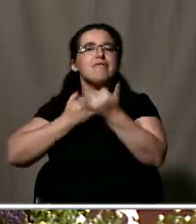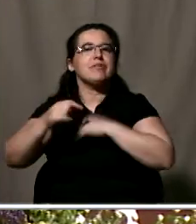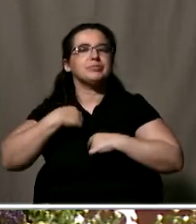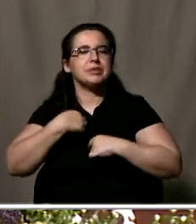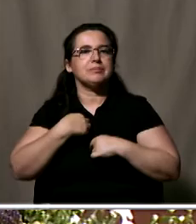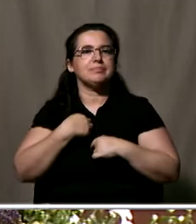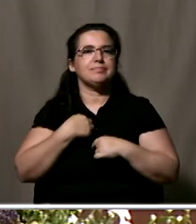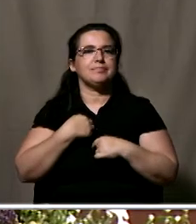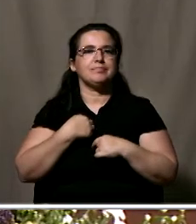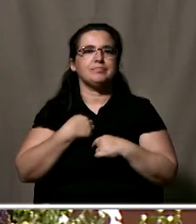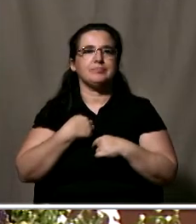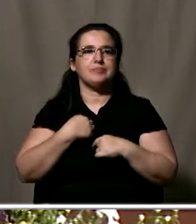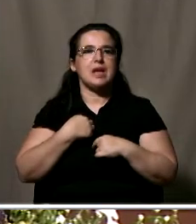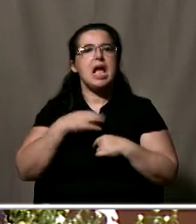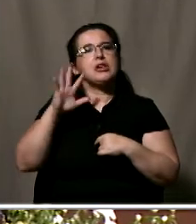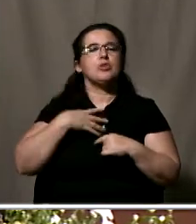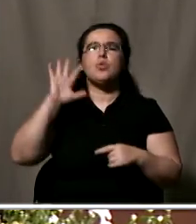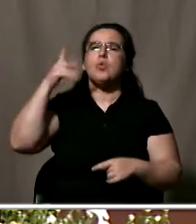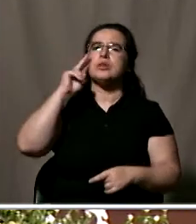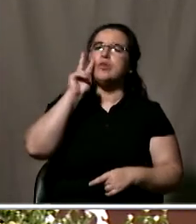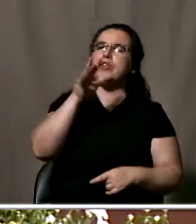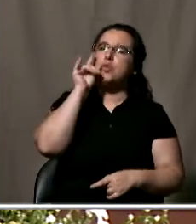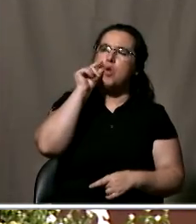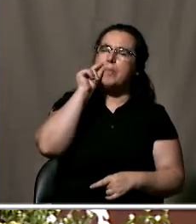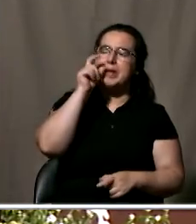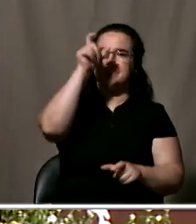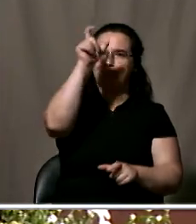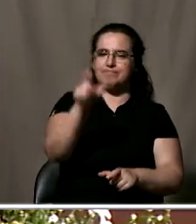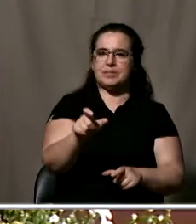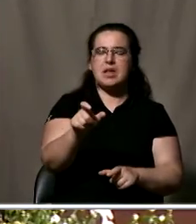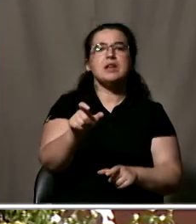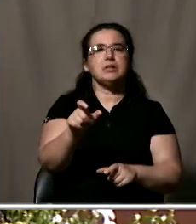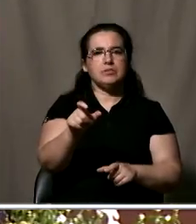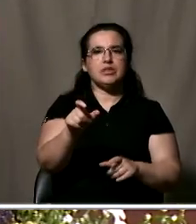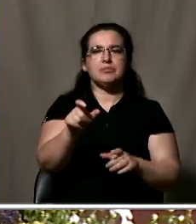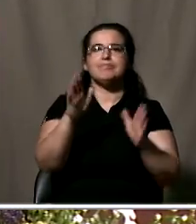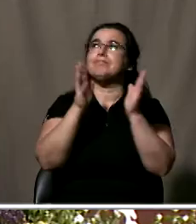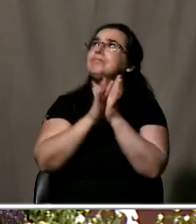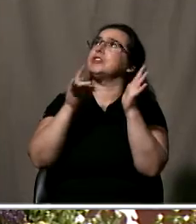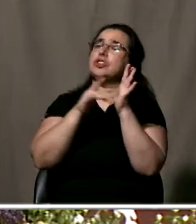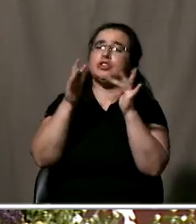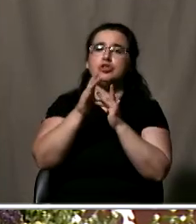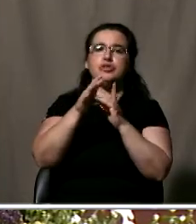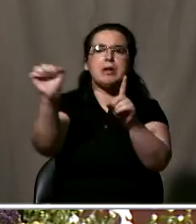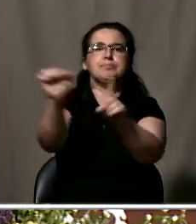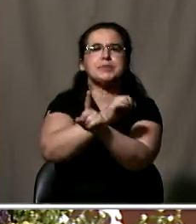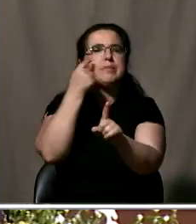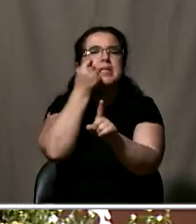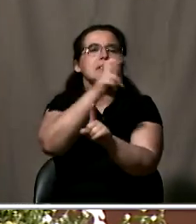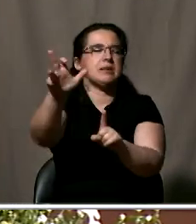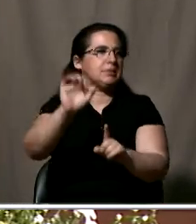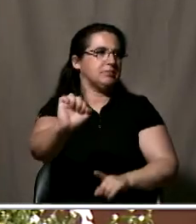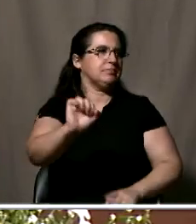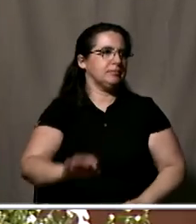Hebreus capítulo 9. I see the one who will bring an end of sin forever. Eu vejo aquele que vai terminar o pecado para sempre. I see the one who will bring this world